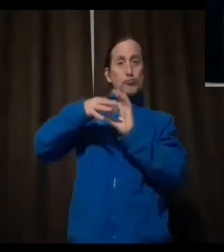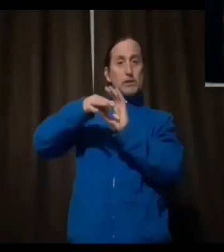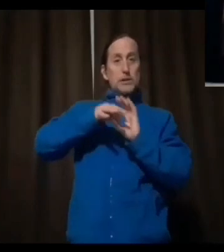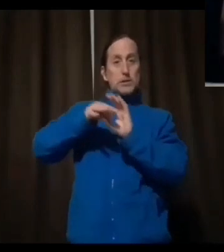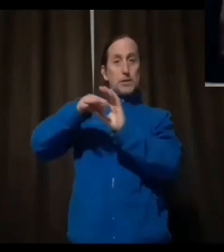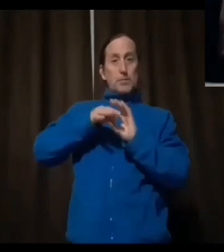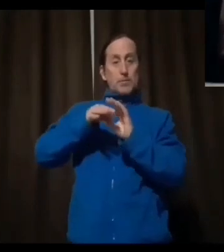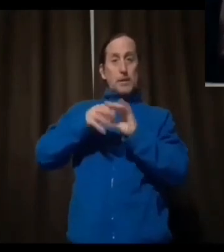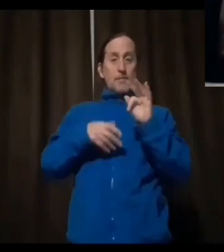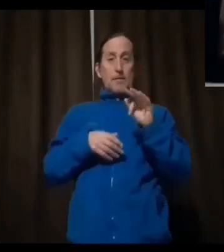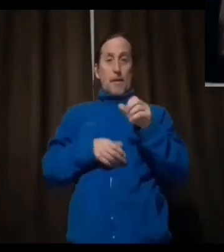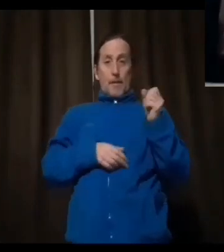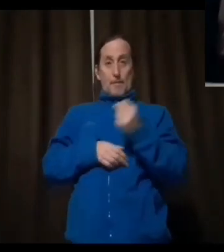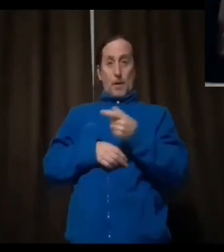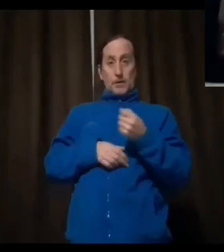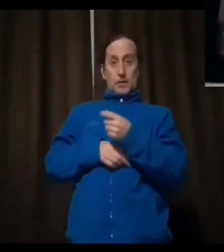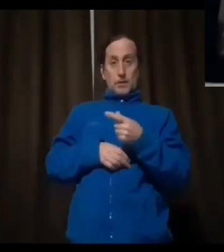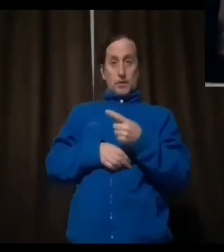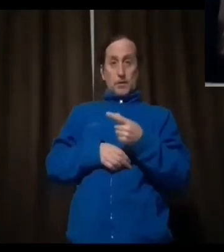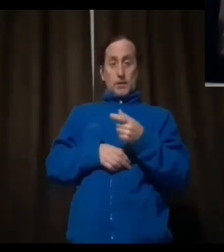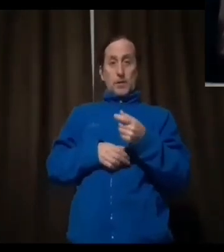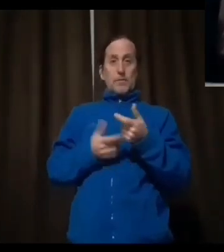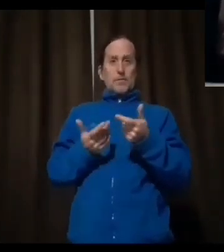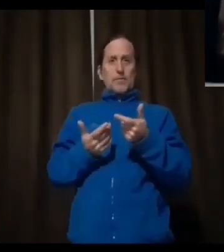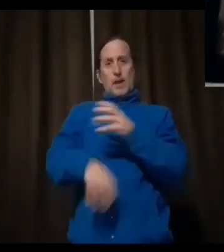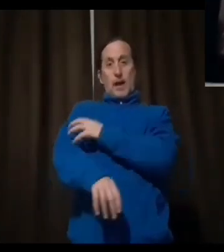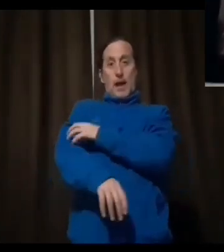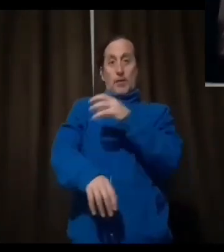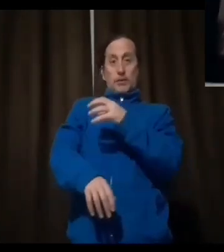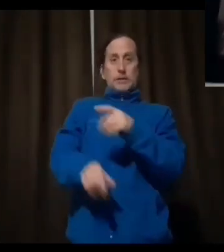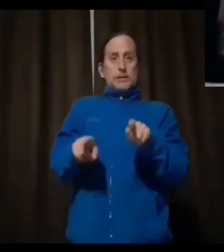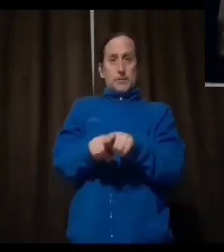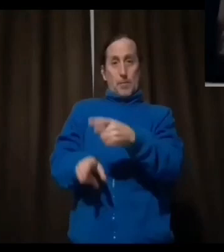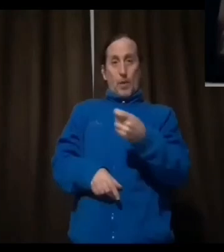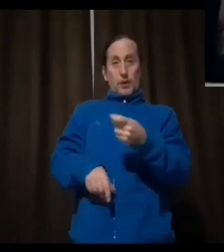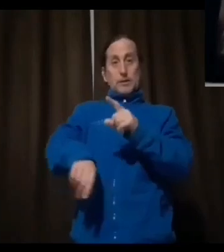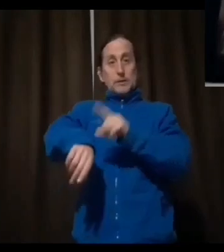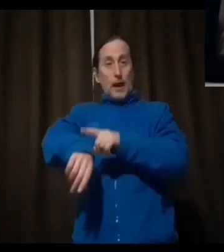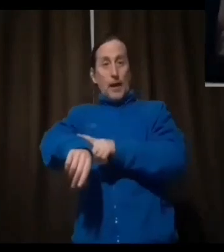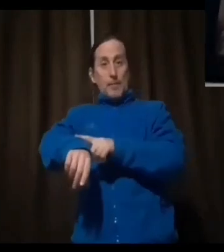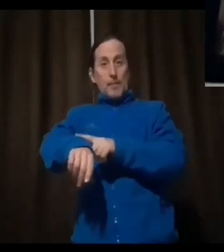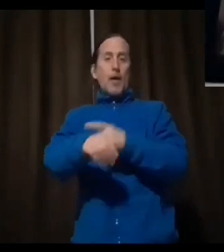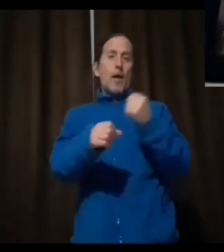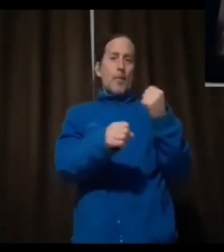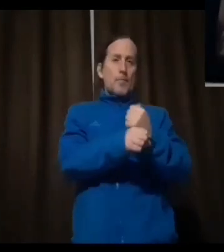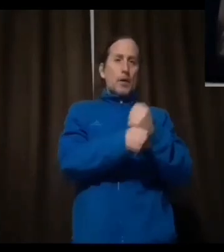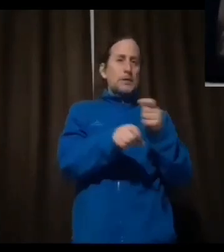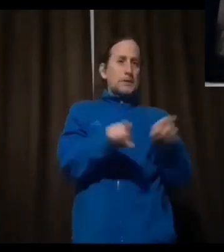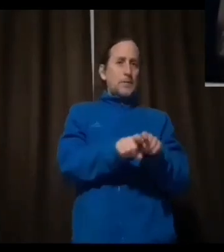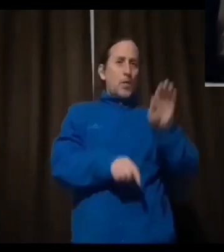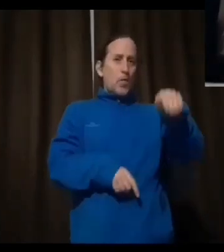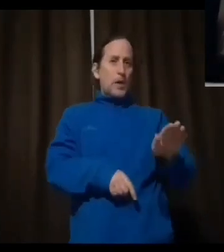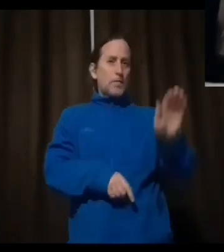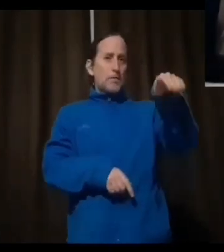energy acts like a particle in time, it leaves a mark in matter like a wave. When it acts like a wave in time, with the